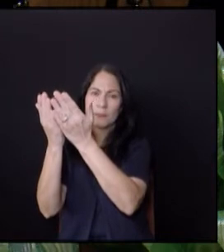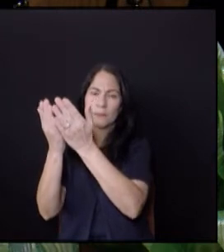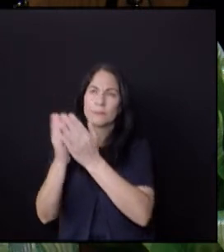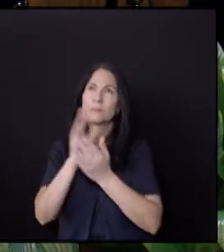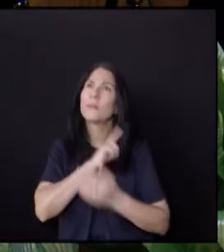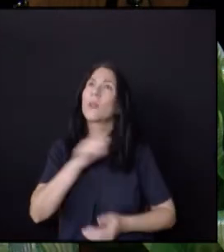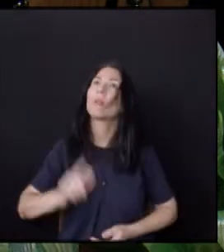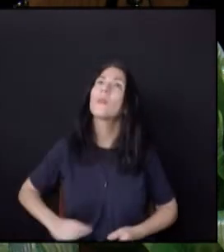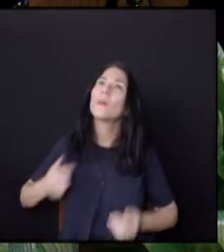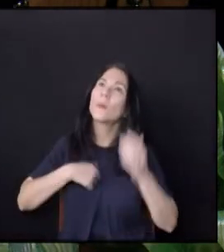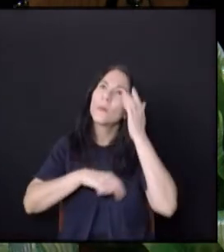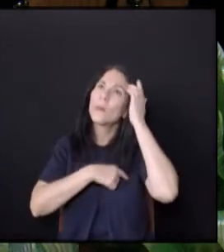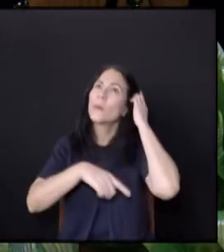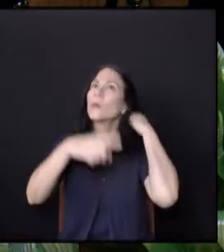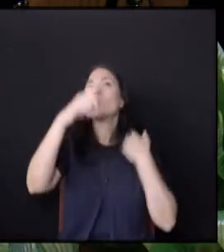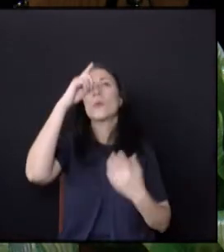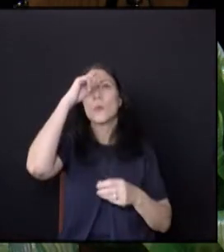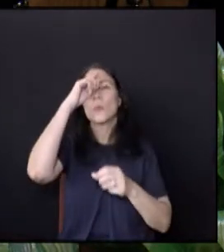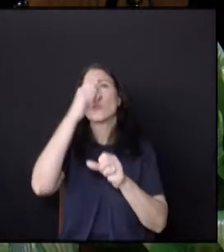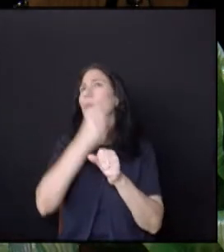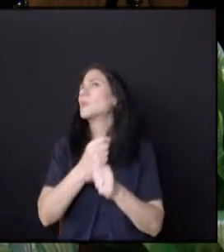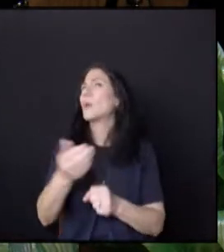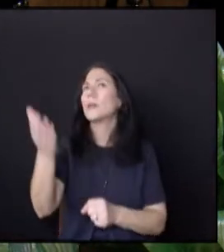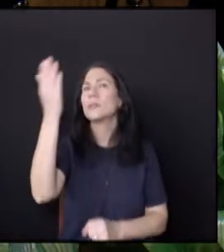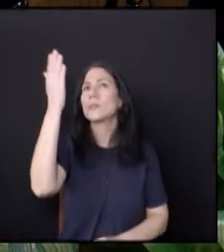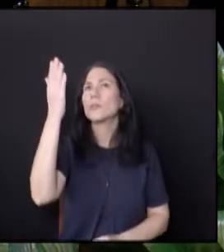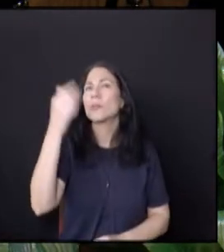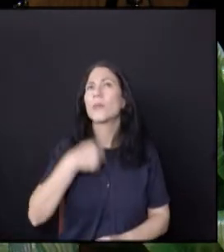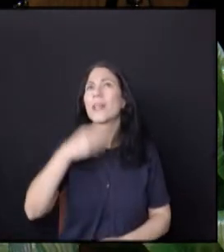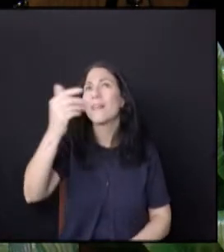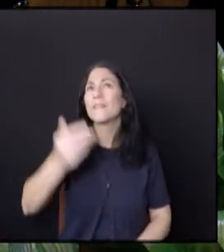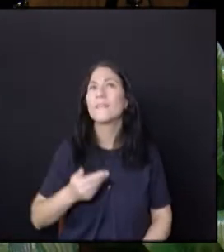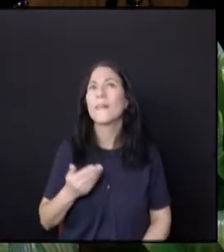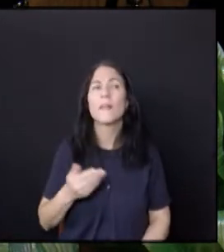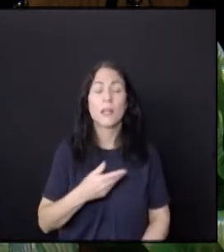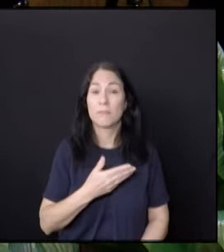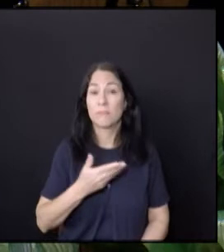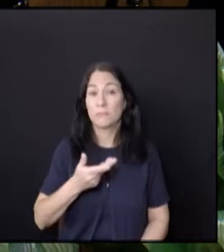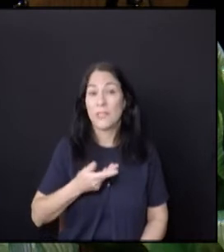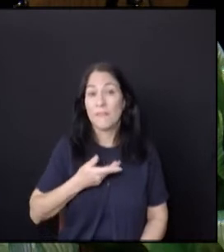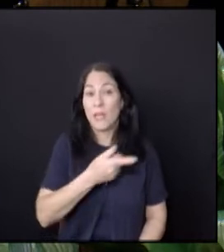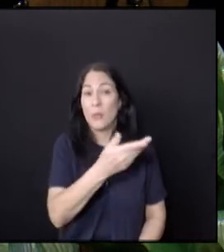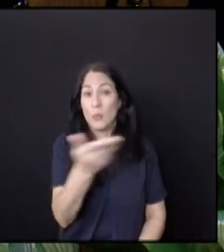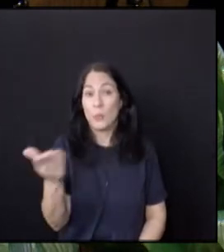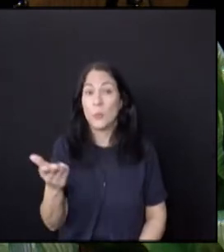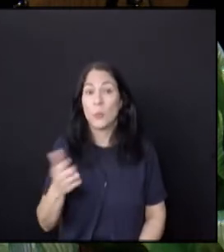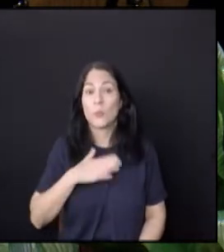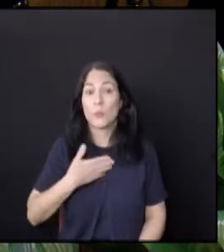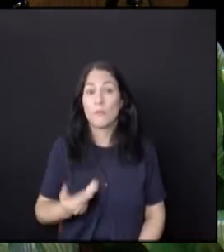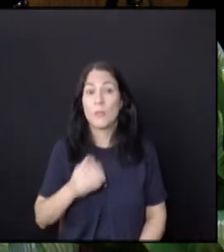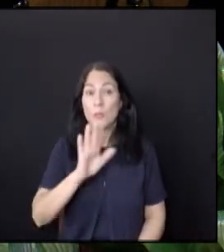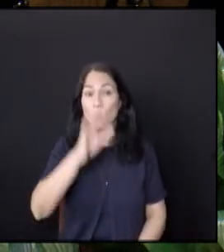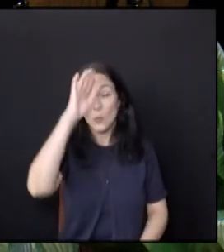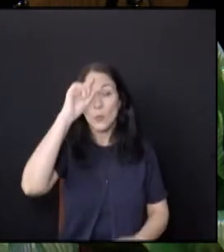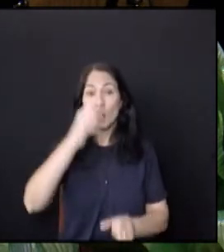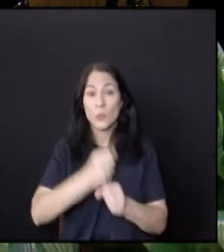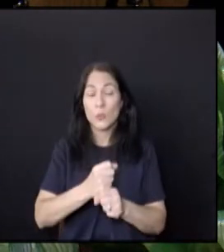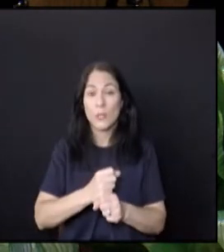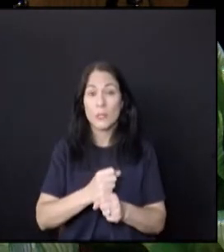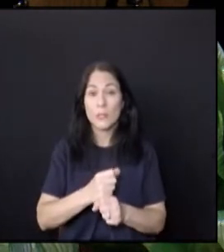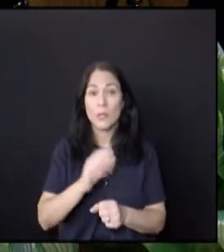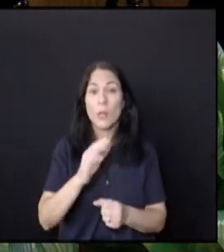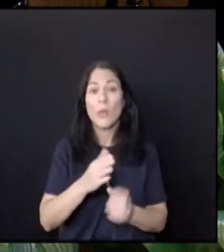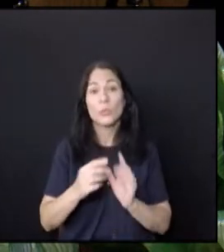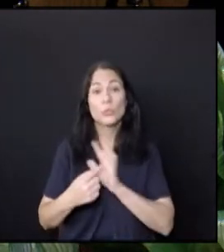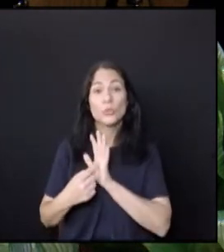Lord, we trust you. And I invite you just to speak words to the Lord right now and confess your trust and show your